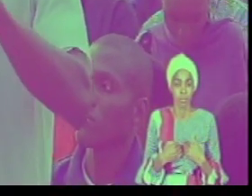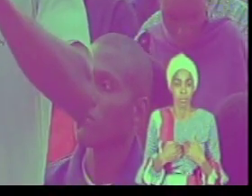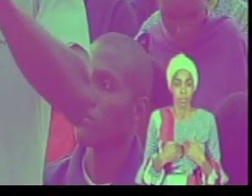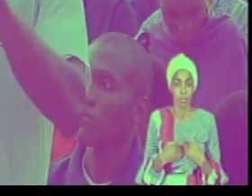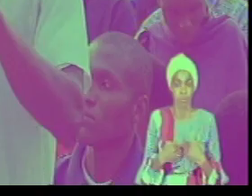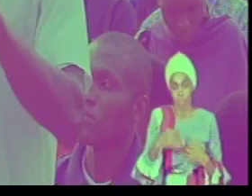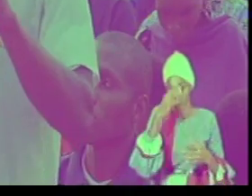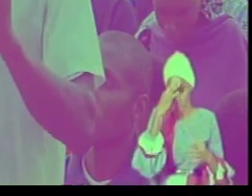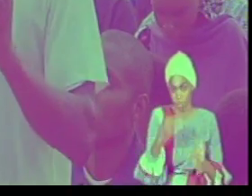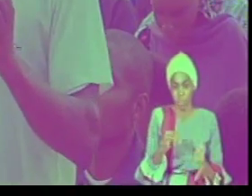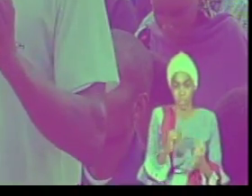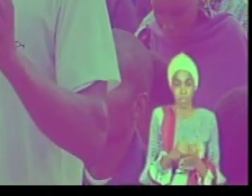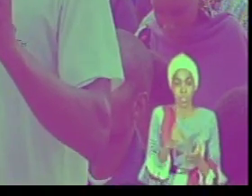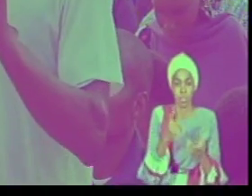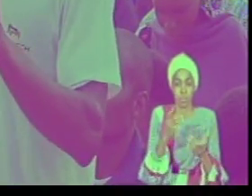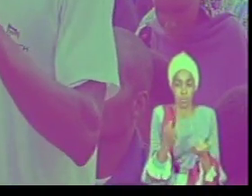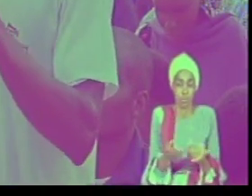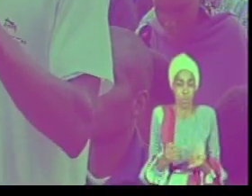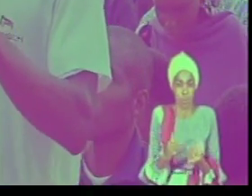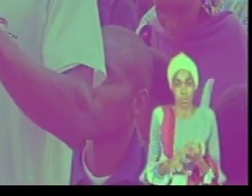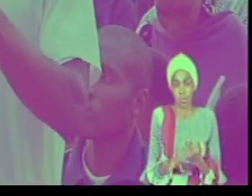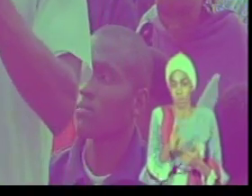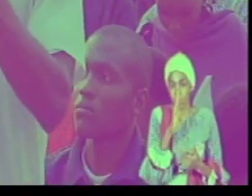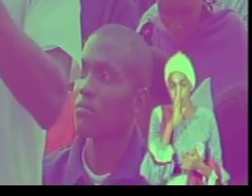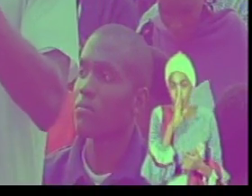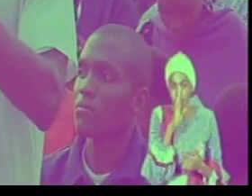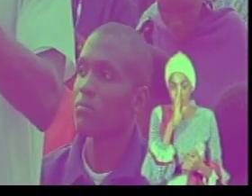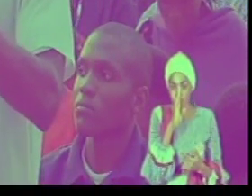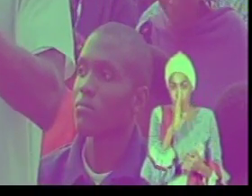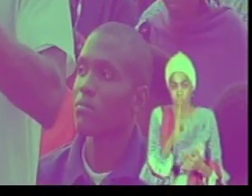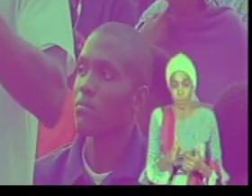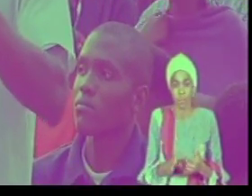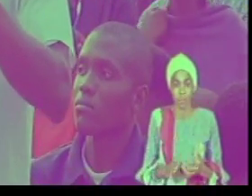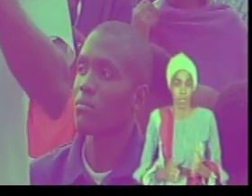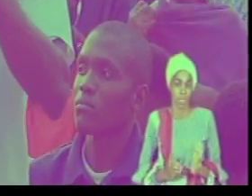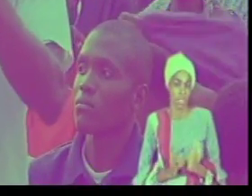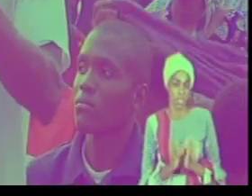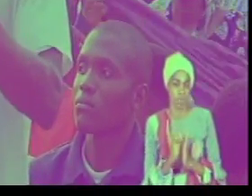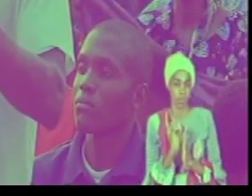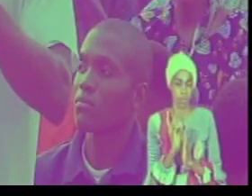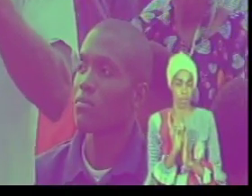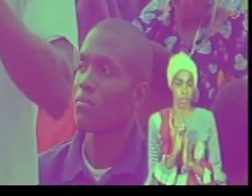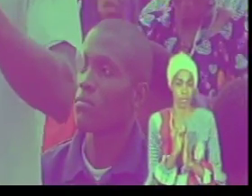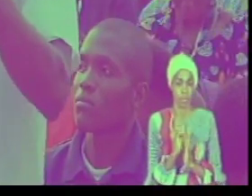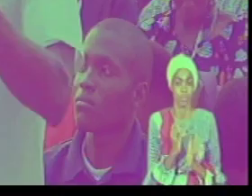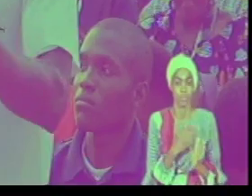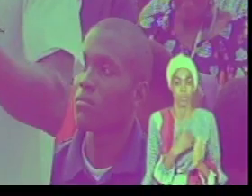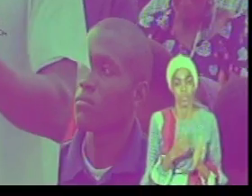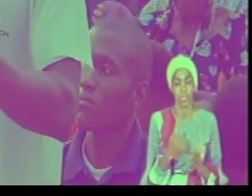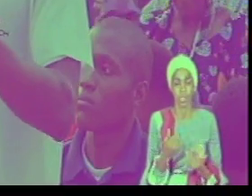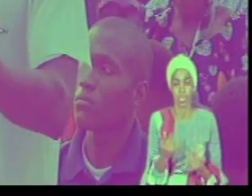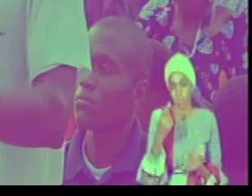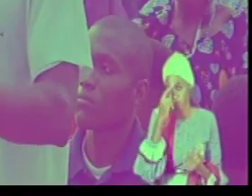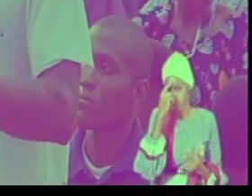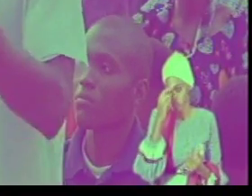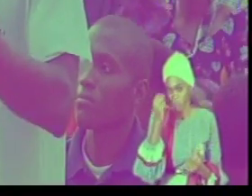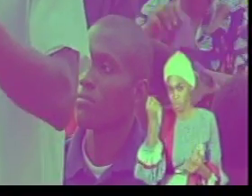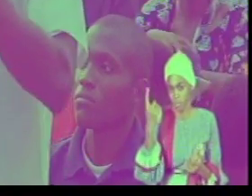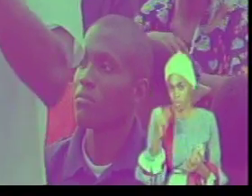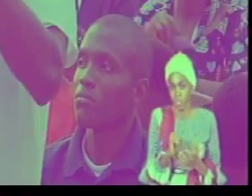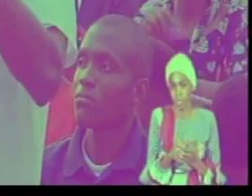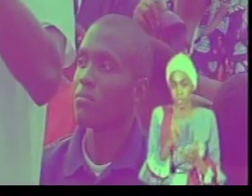of mediocrity, and you discover that along the line in life, maybe you're looking for a help on how to